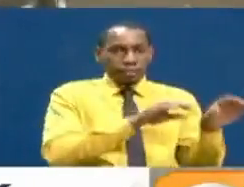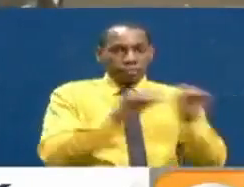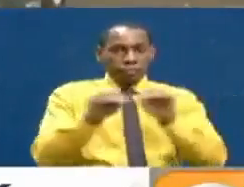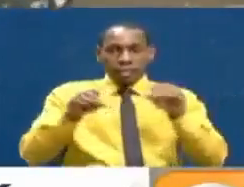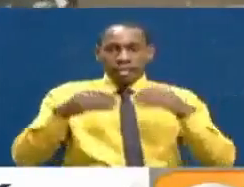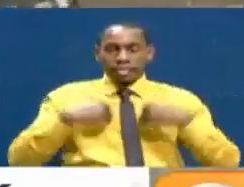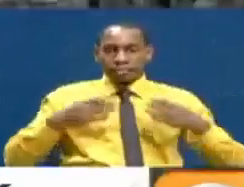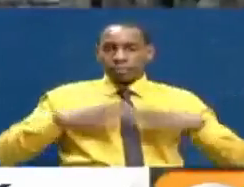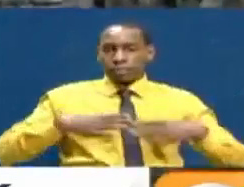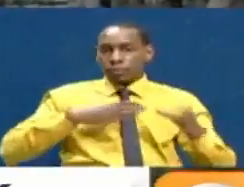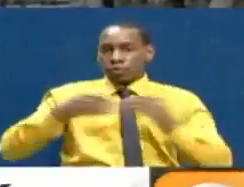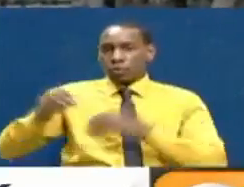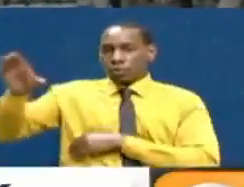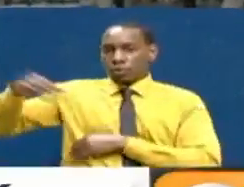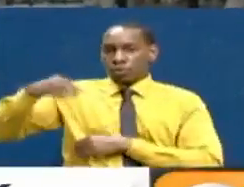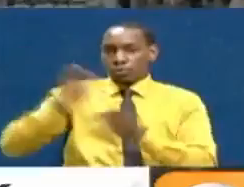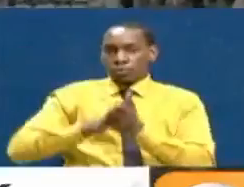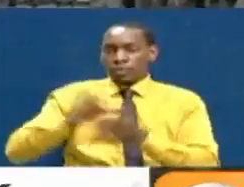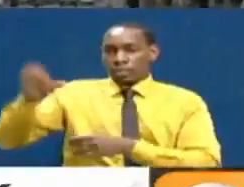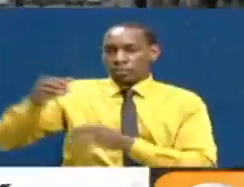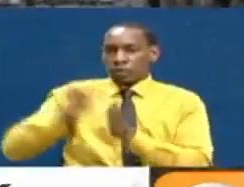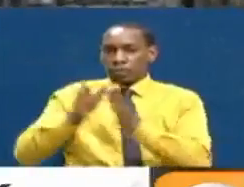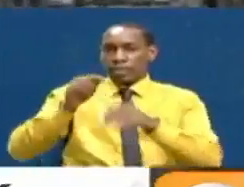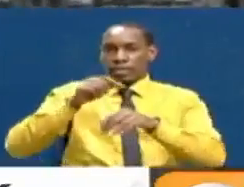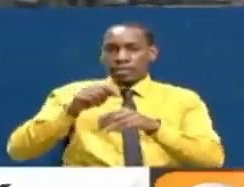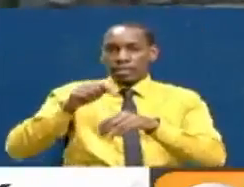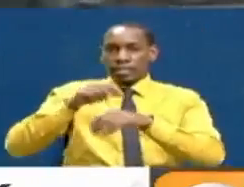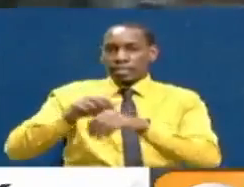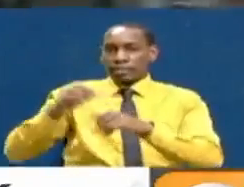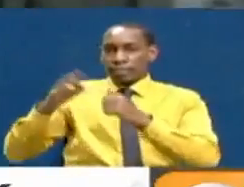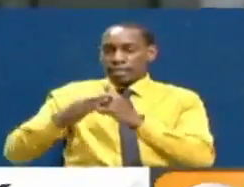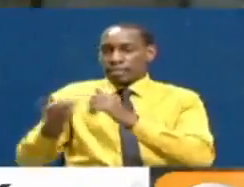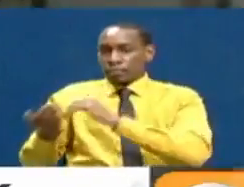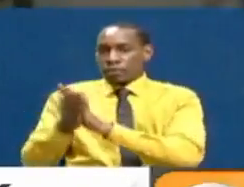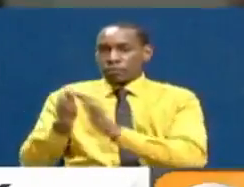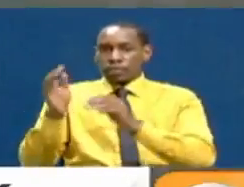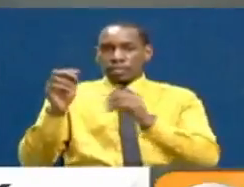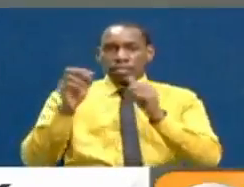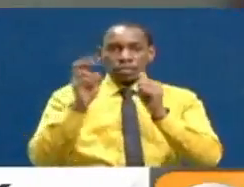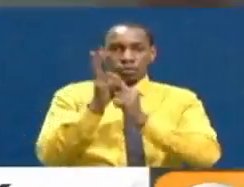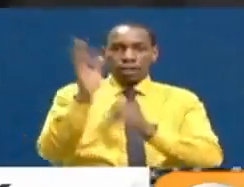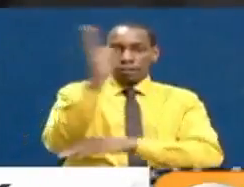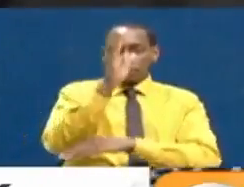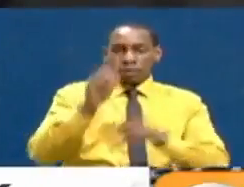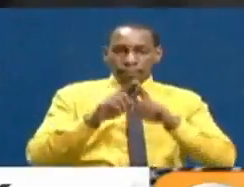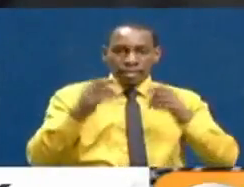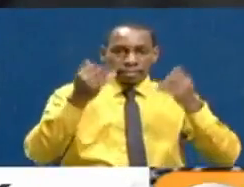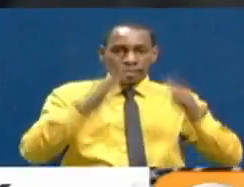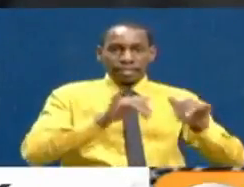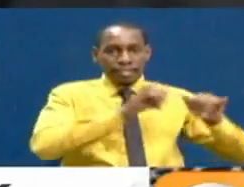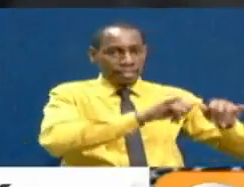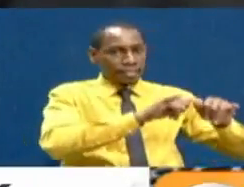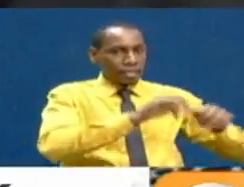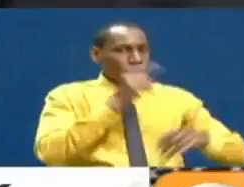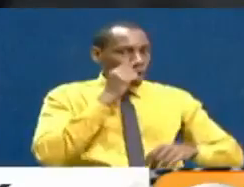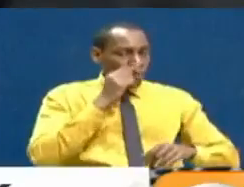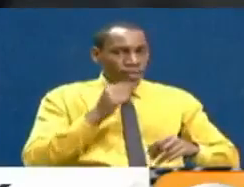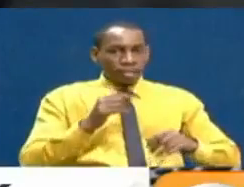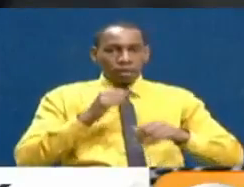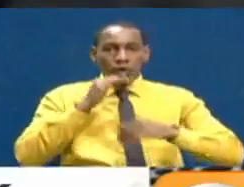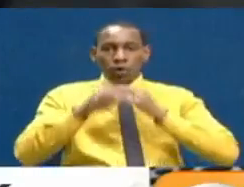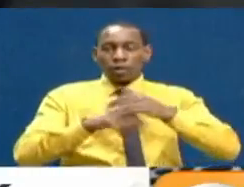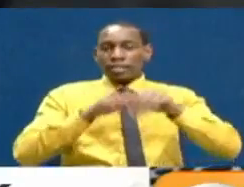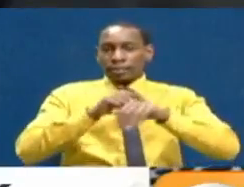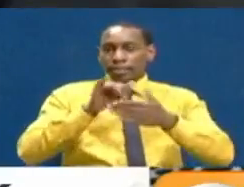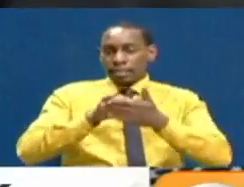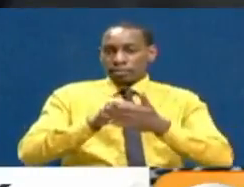allowed for people to go and shop, with supermarkets being open between 8 a.m. and noon. Okall, however, has opted to remain indoors the entire time